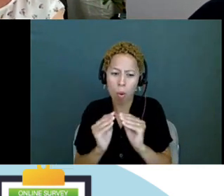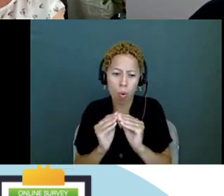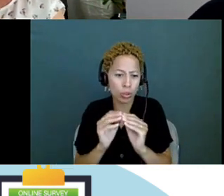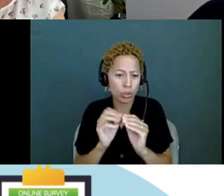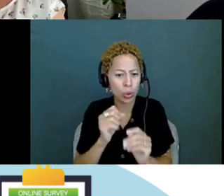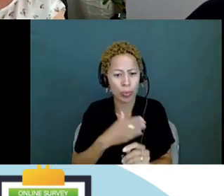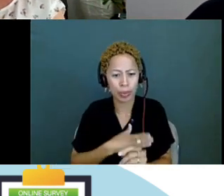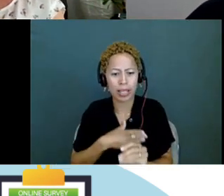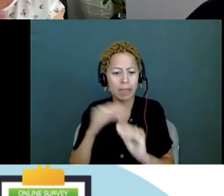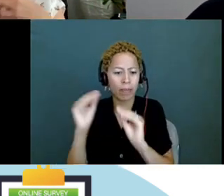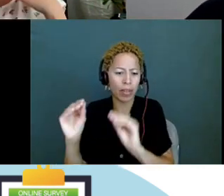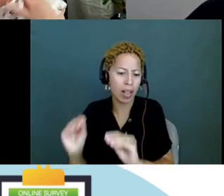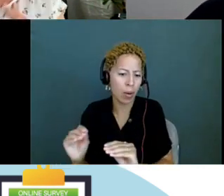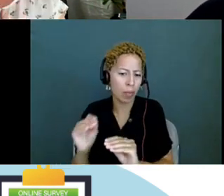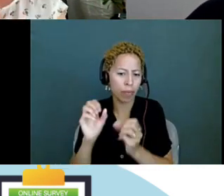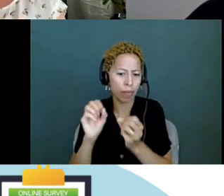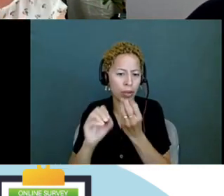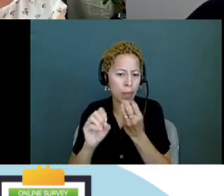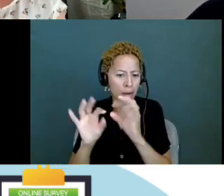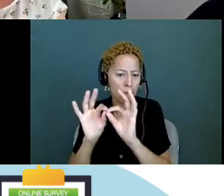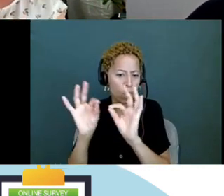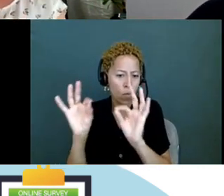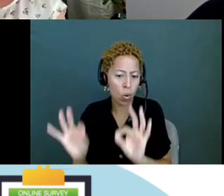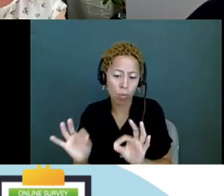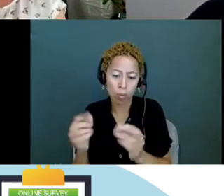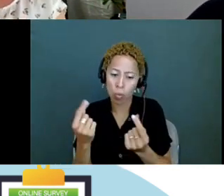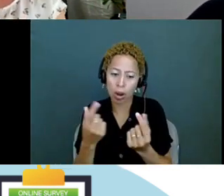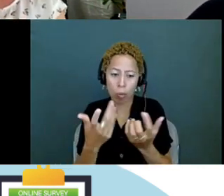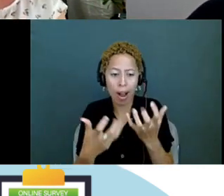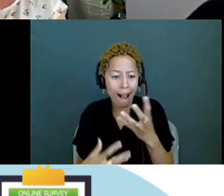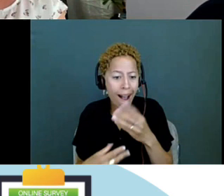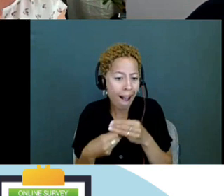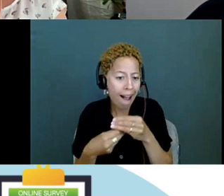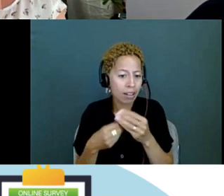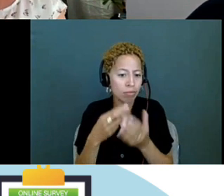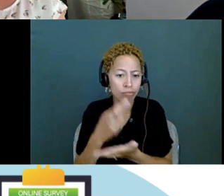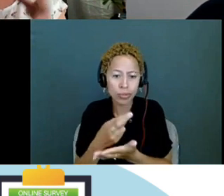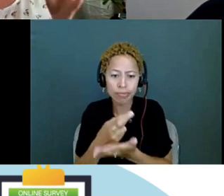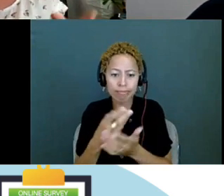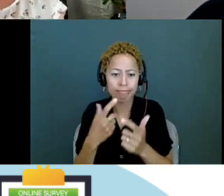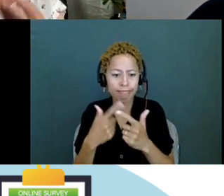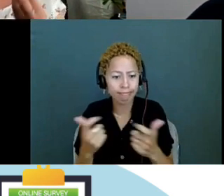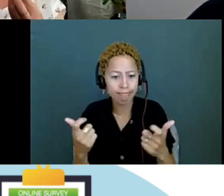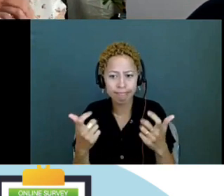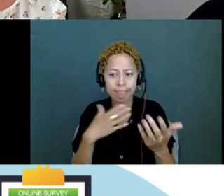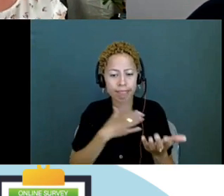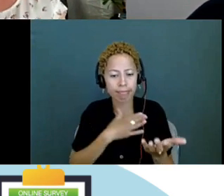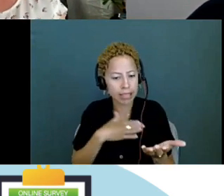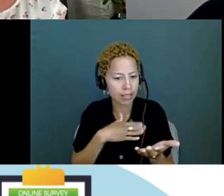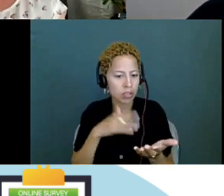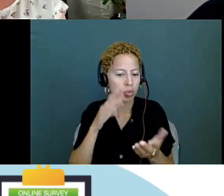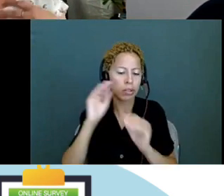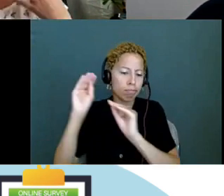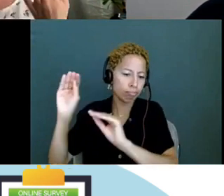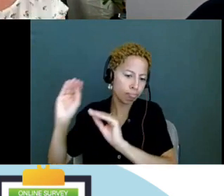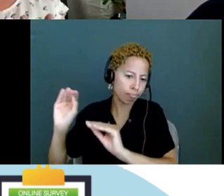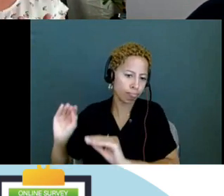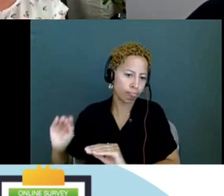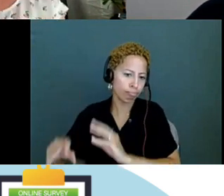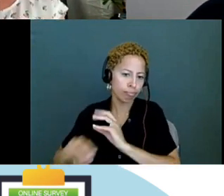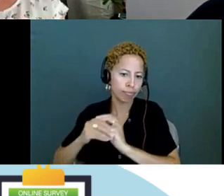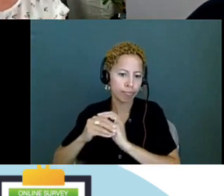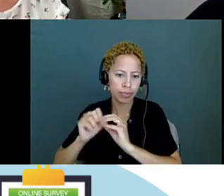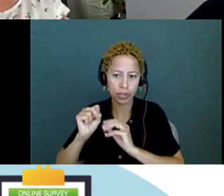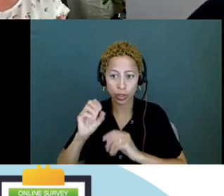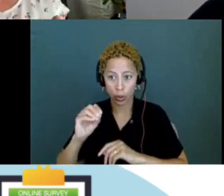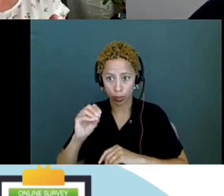feedback form to let us know anything you need to add to our resources. Please share that. We will build that page for you. So when you go back,